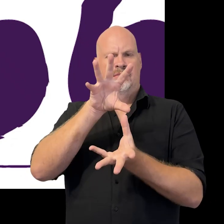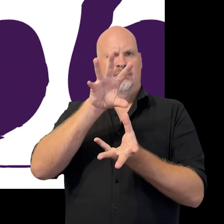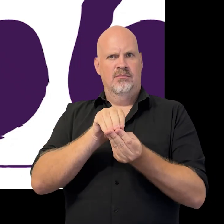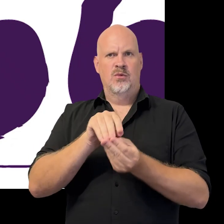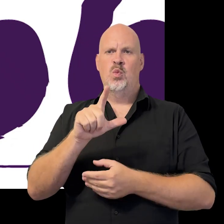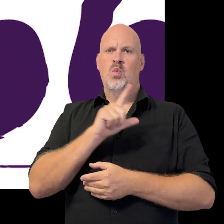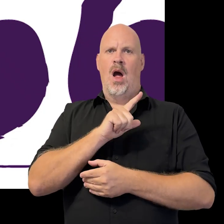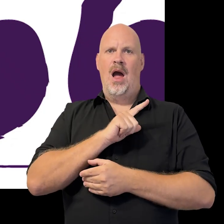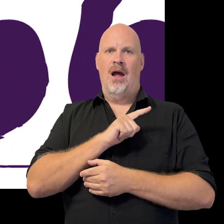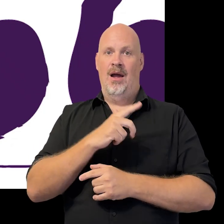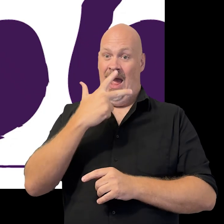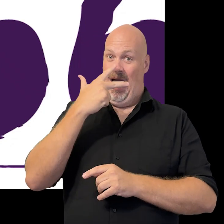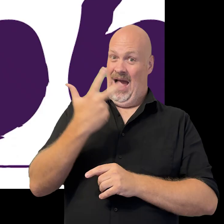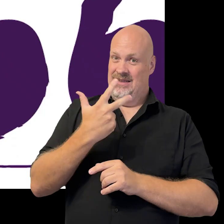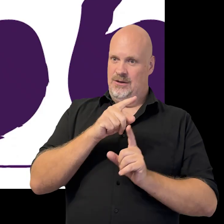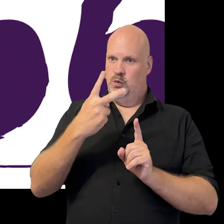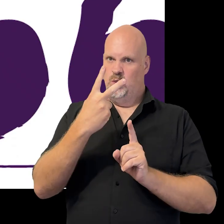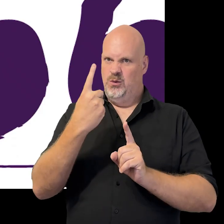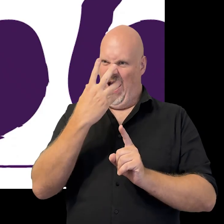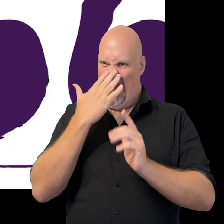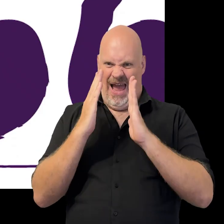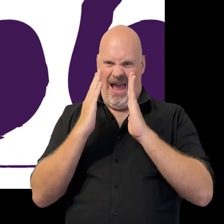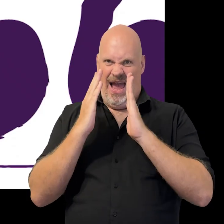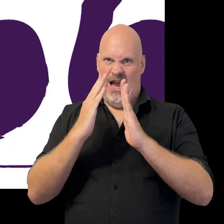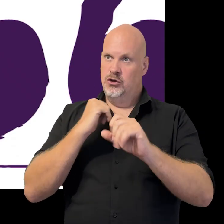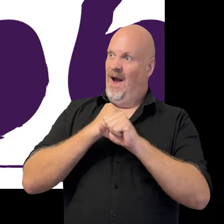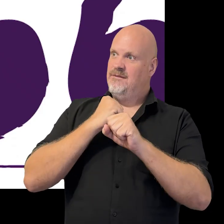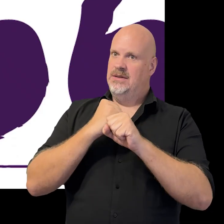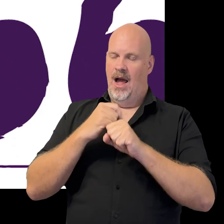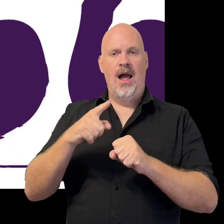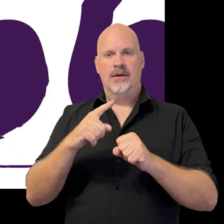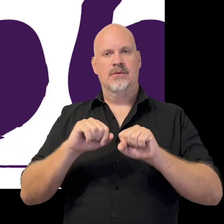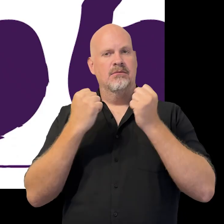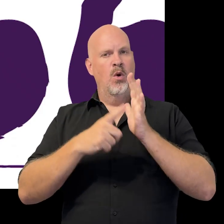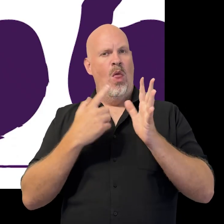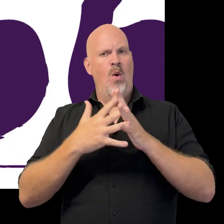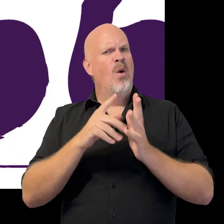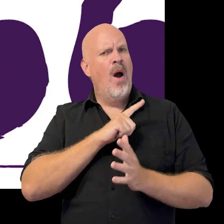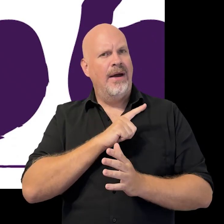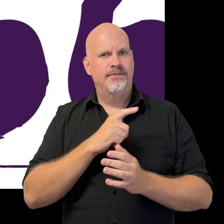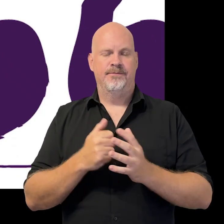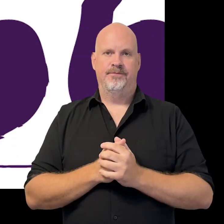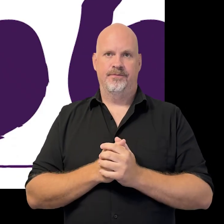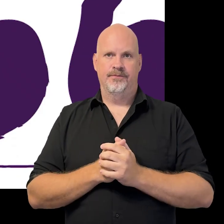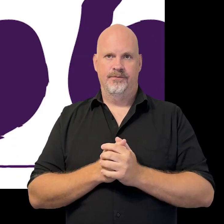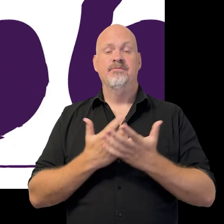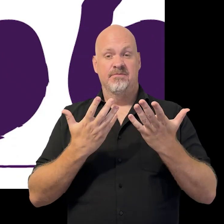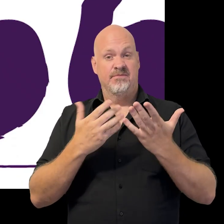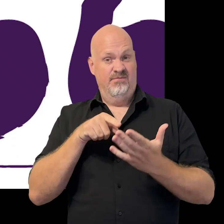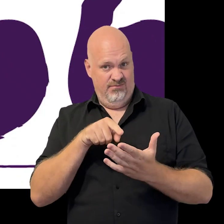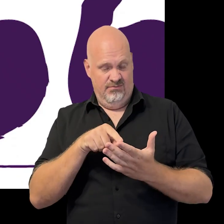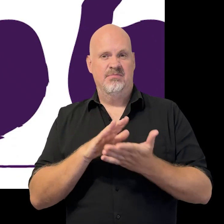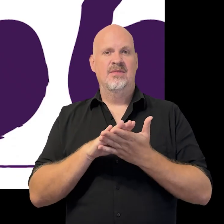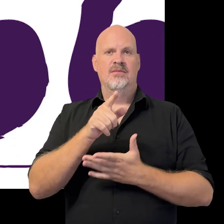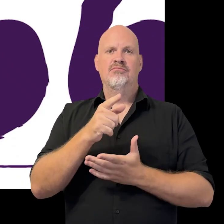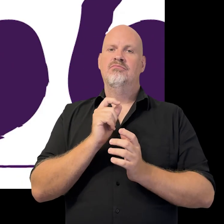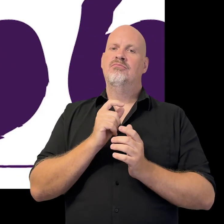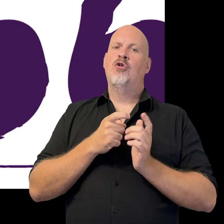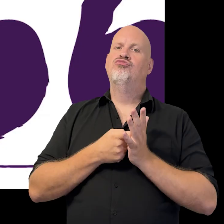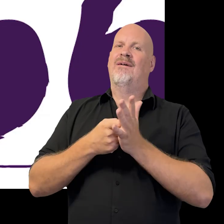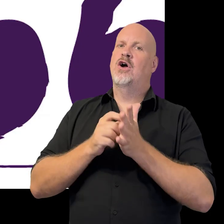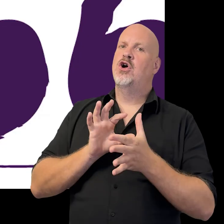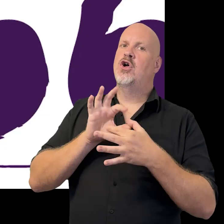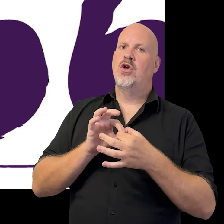from the published literature, from that, what now going forward do you need to investigate when you do your own